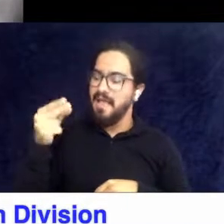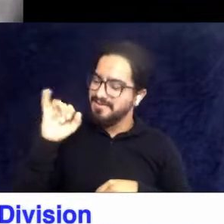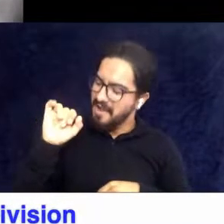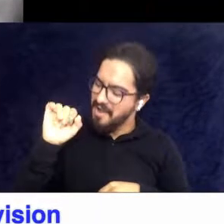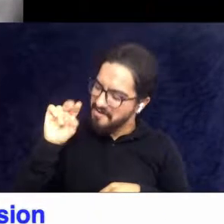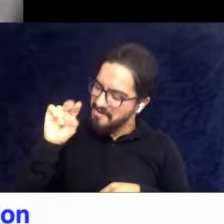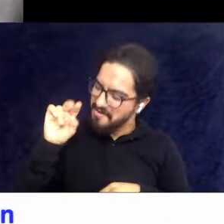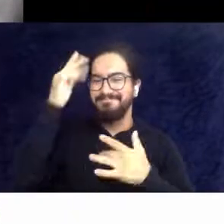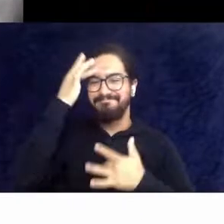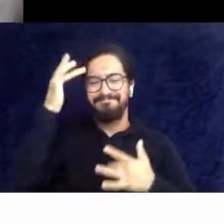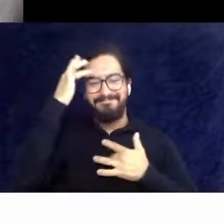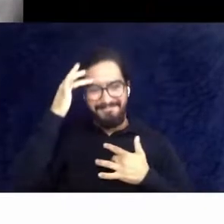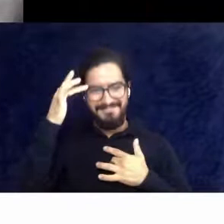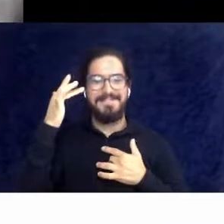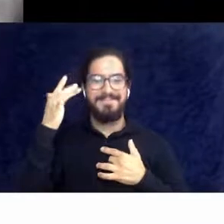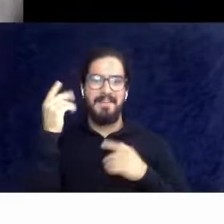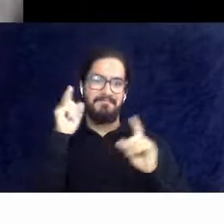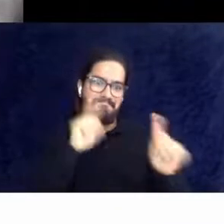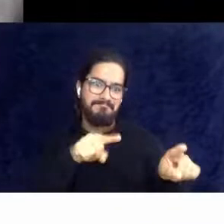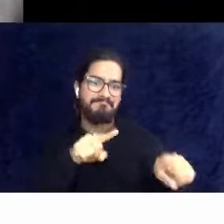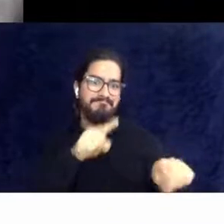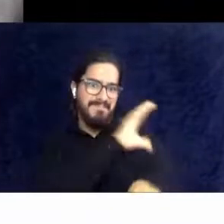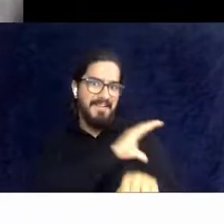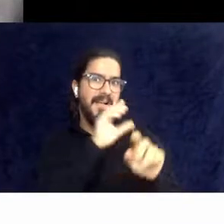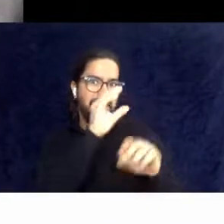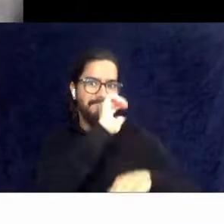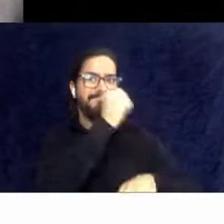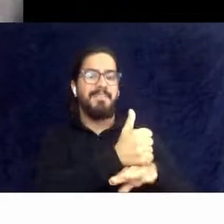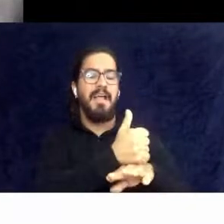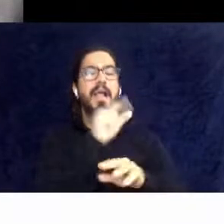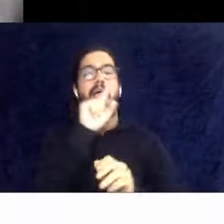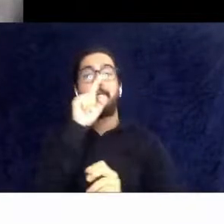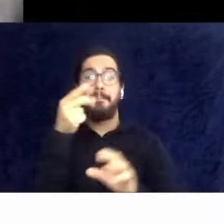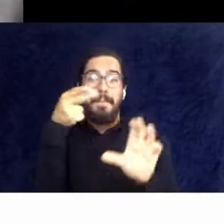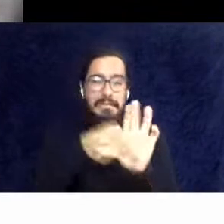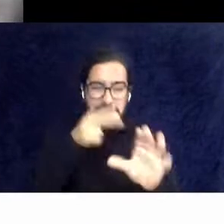reduce mother-to-infant transmission of HIV.